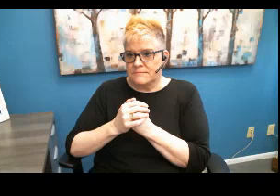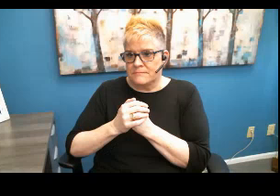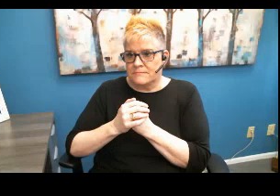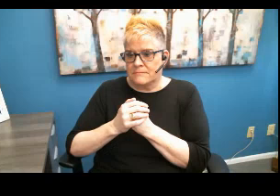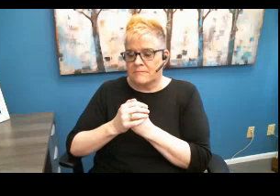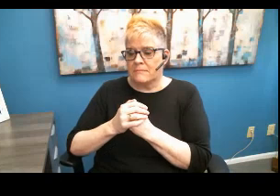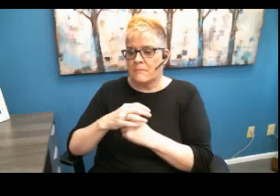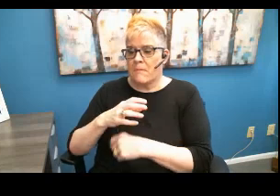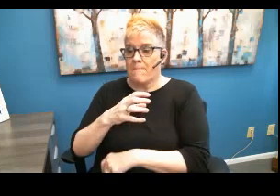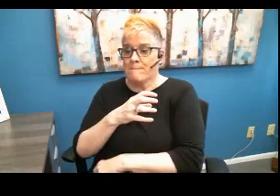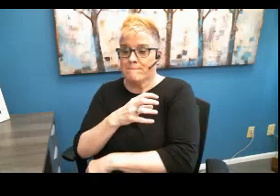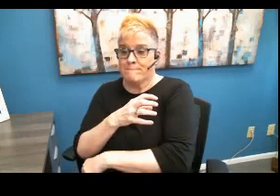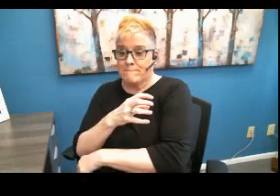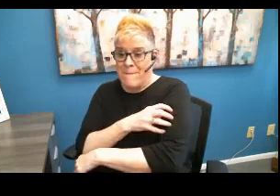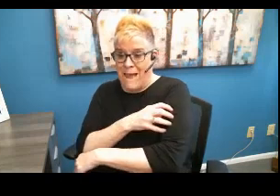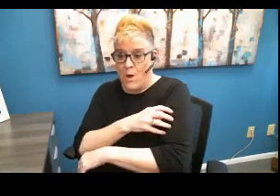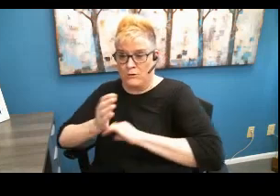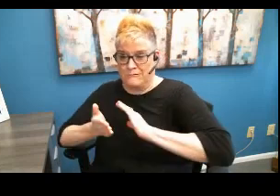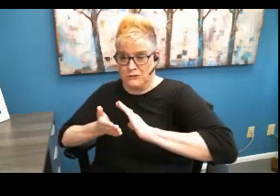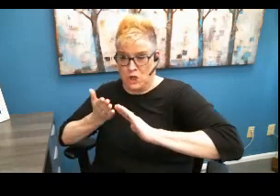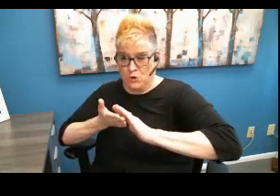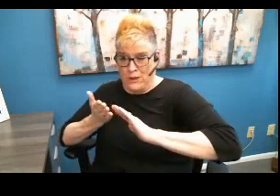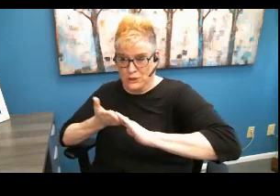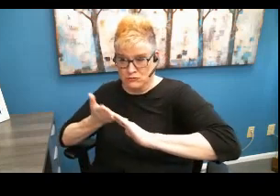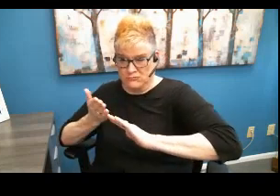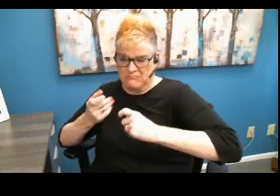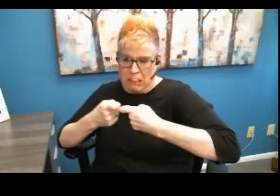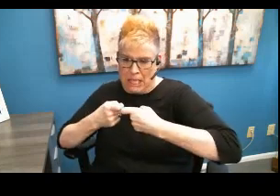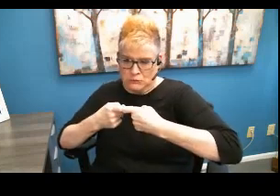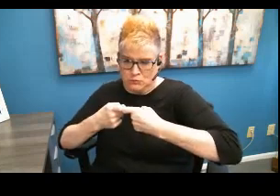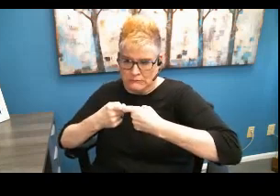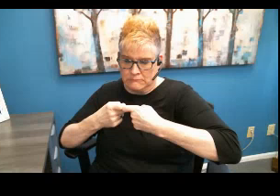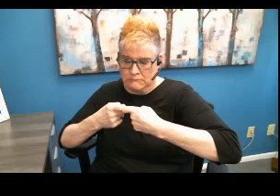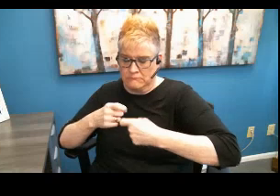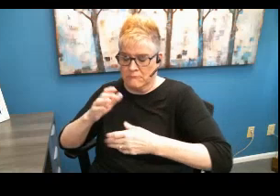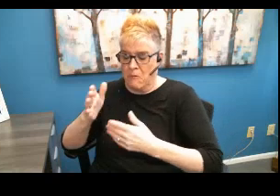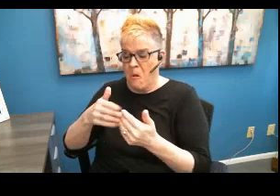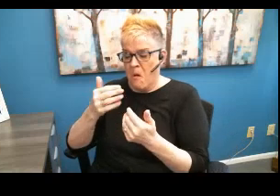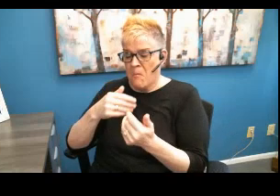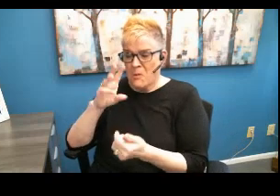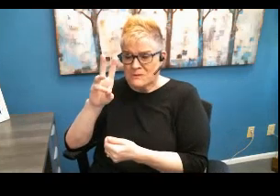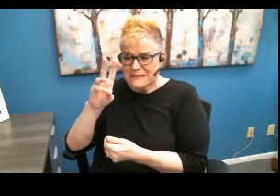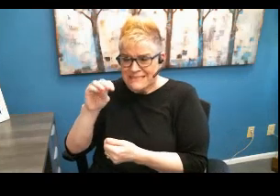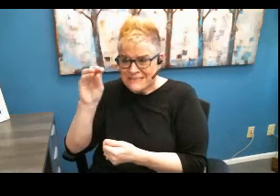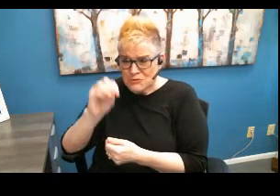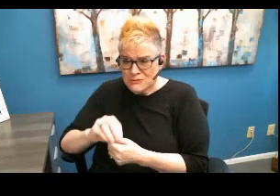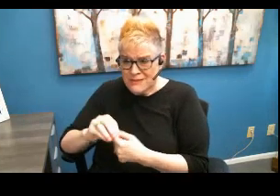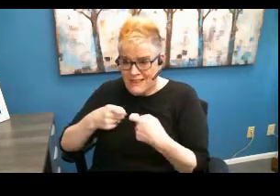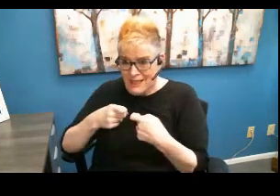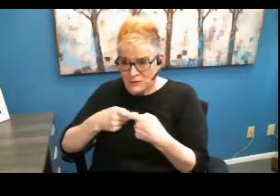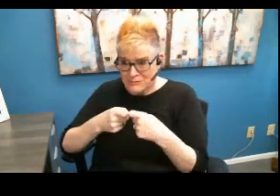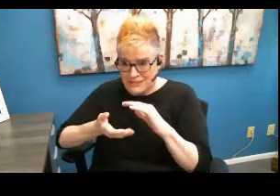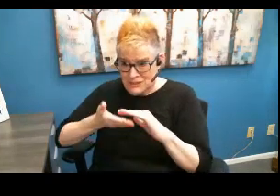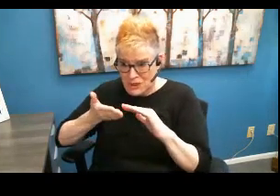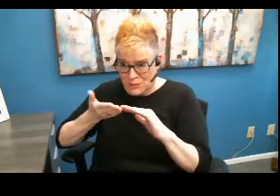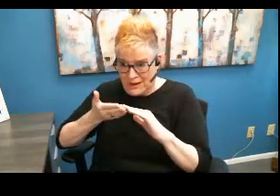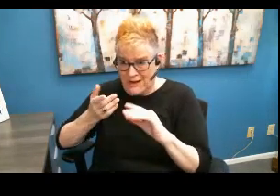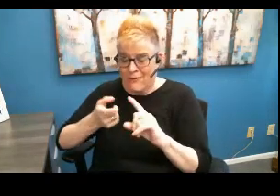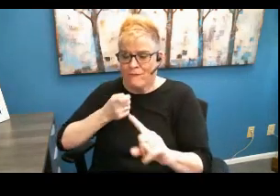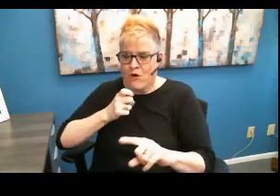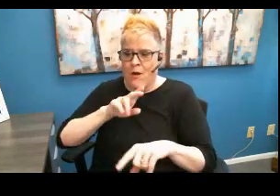power generation, electric power generation, almost 60% of electricity generated is from